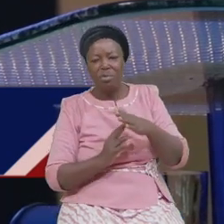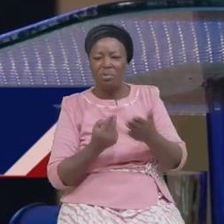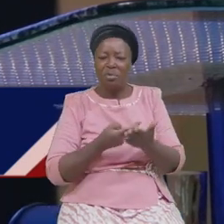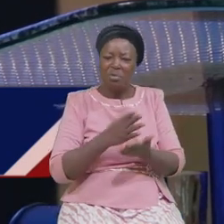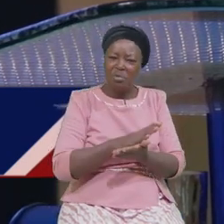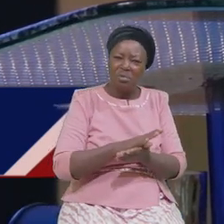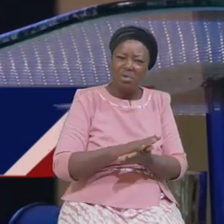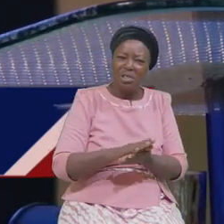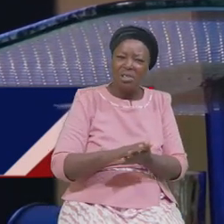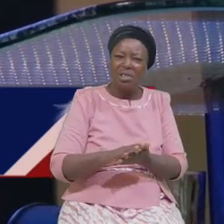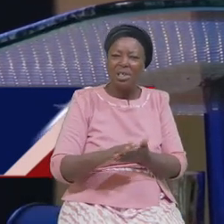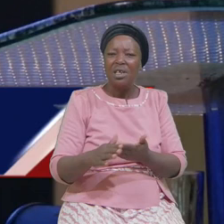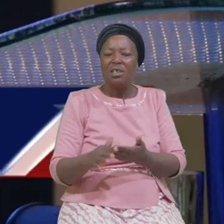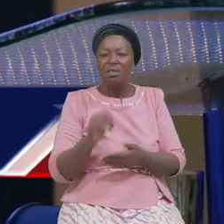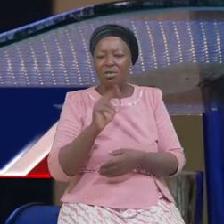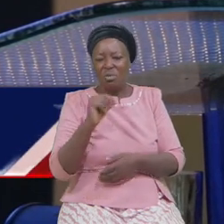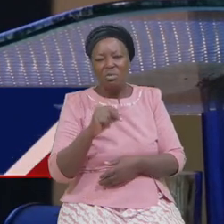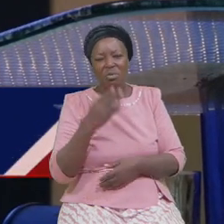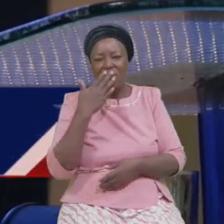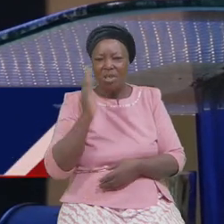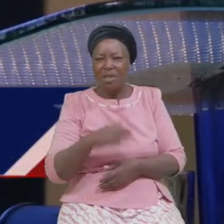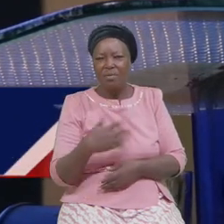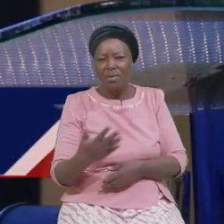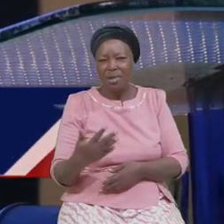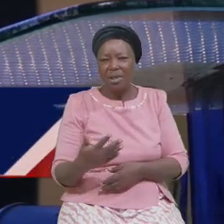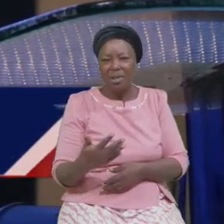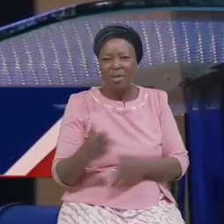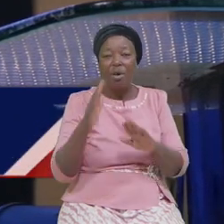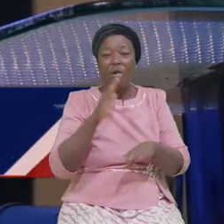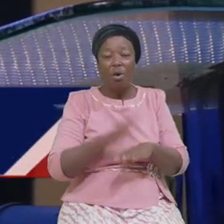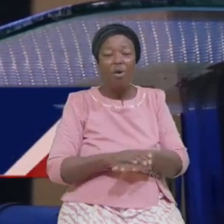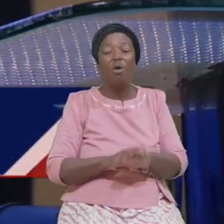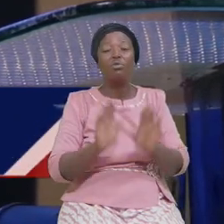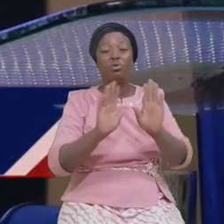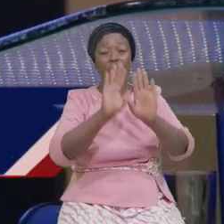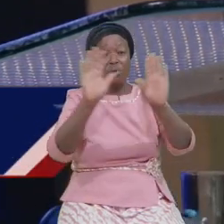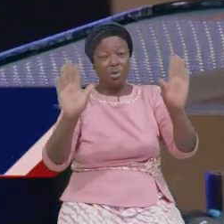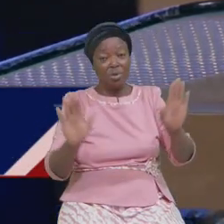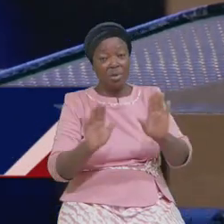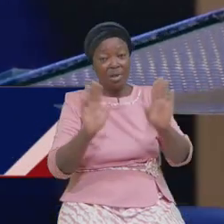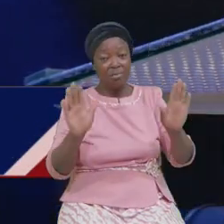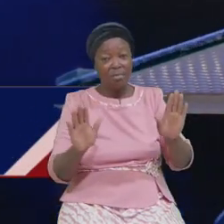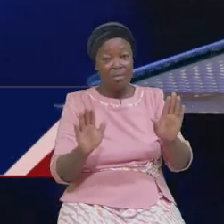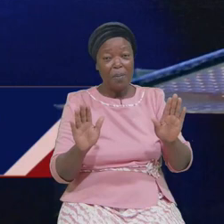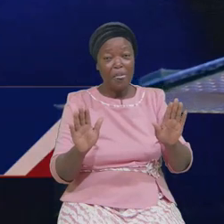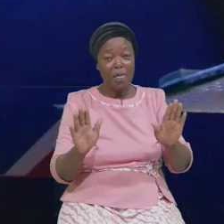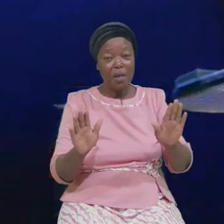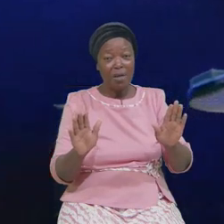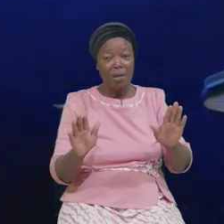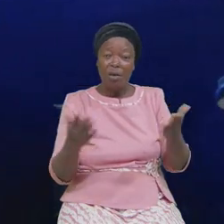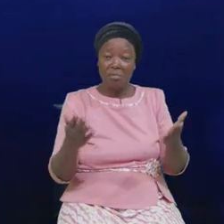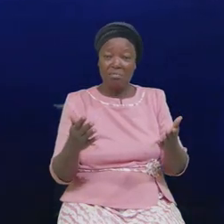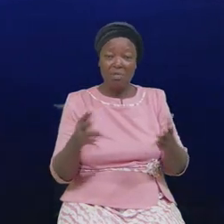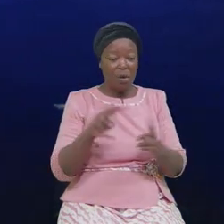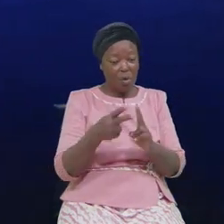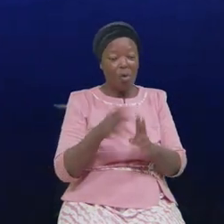drinking, no evil thing on Sunday or on special days.